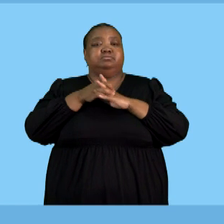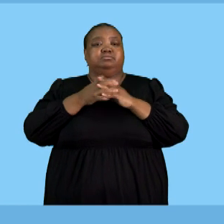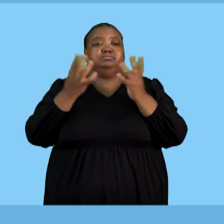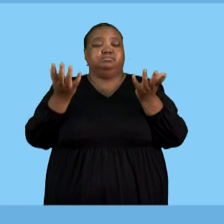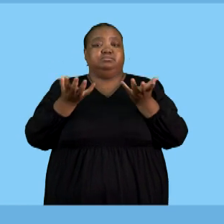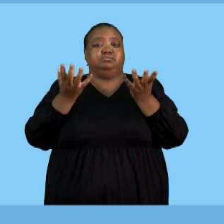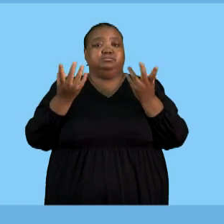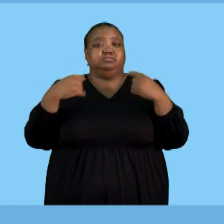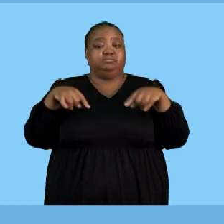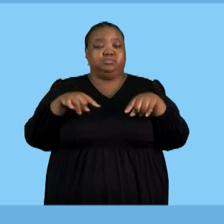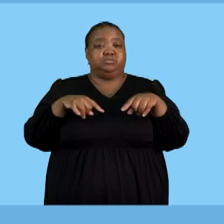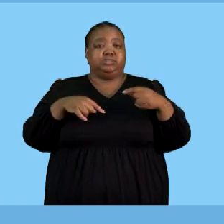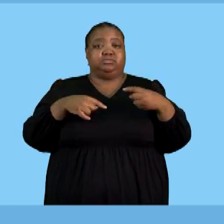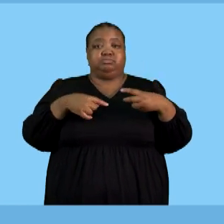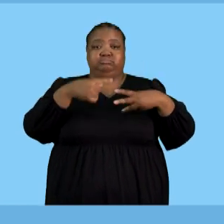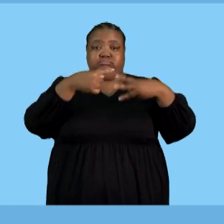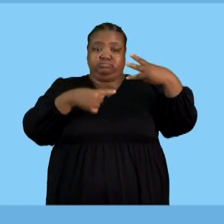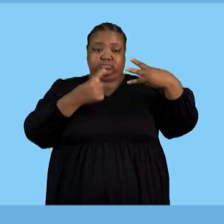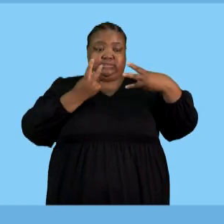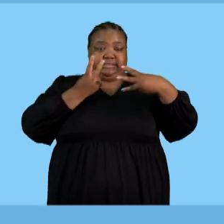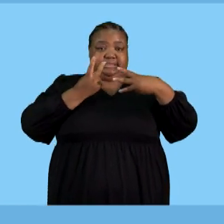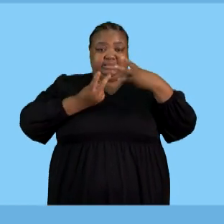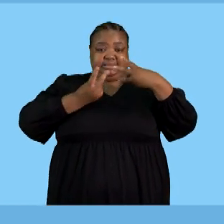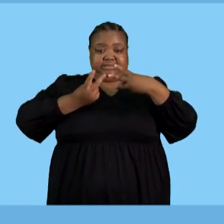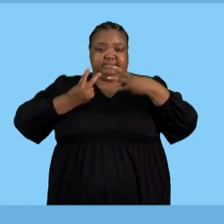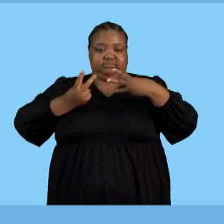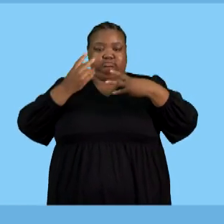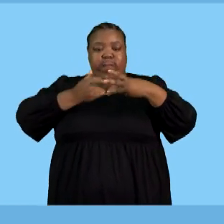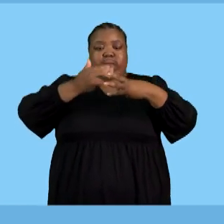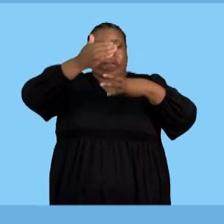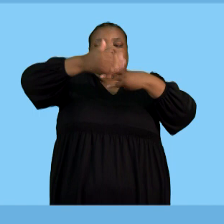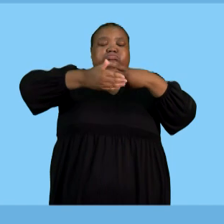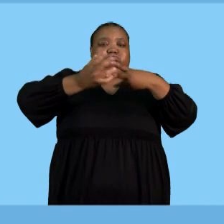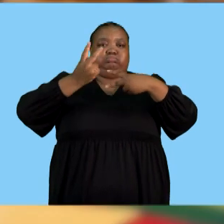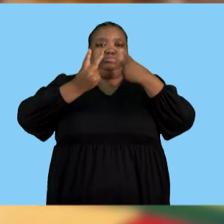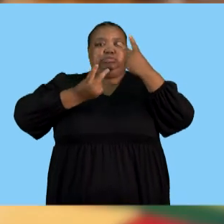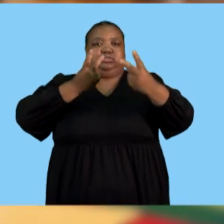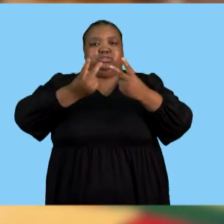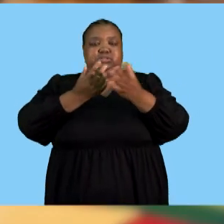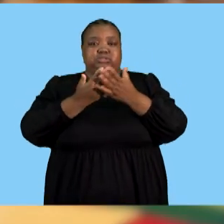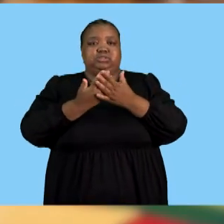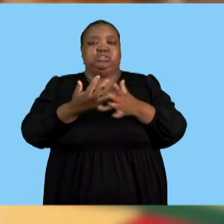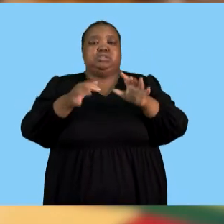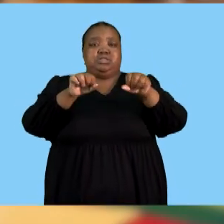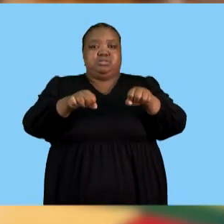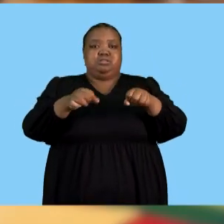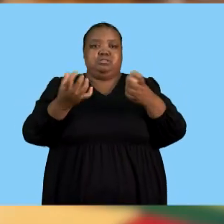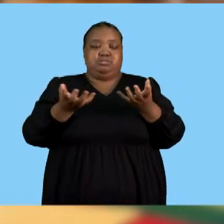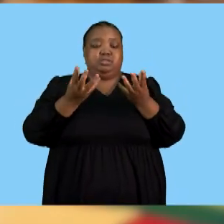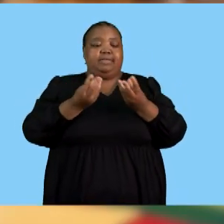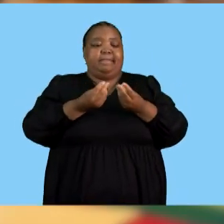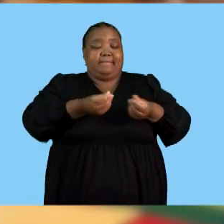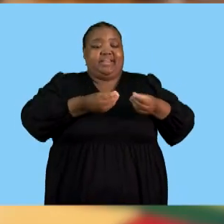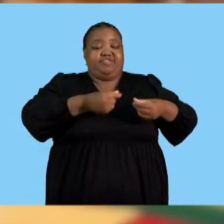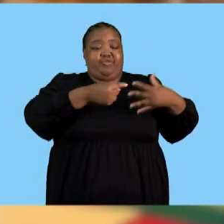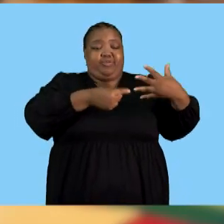So because we can be able to see through these objects, we can be able to see objects on the other side of these particular